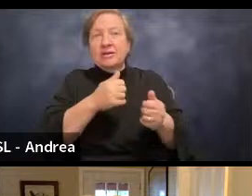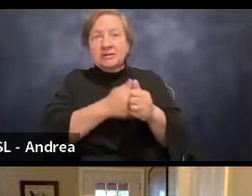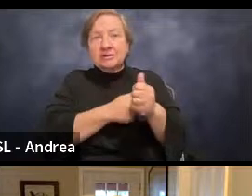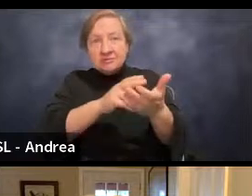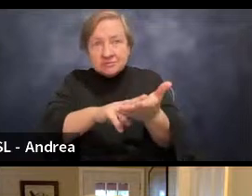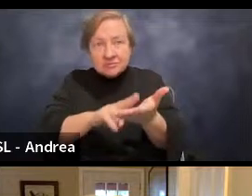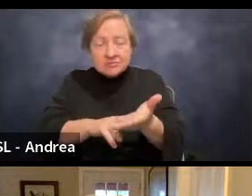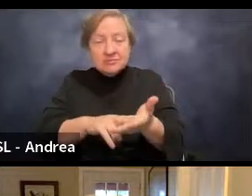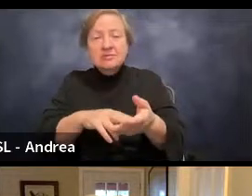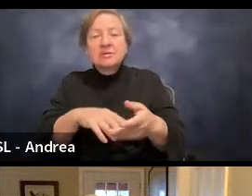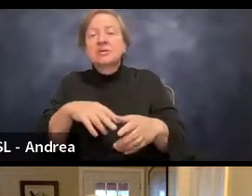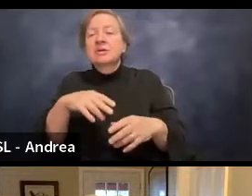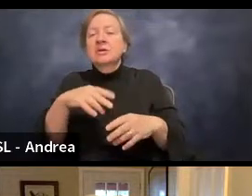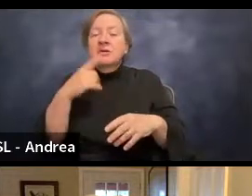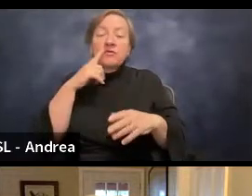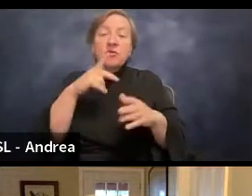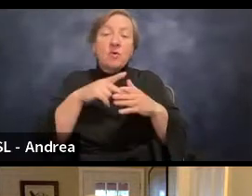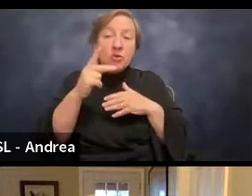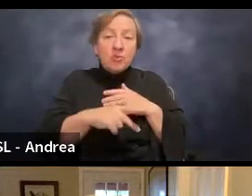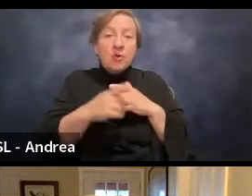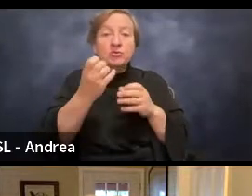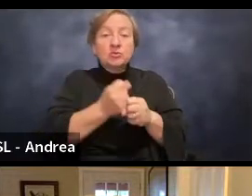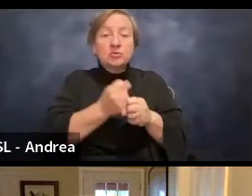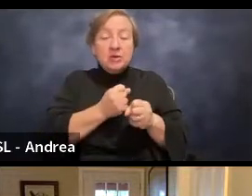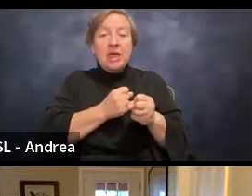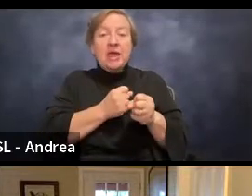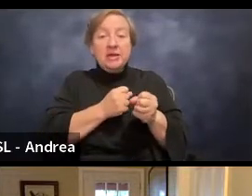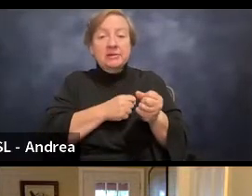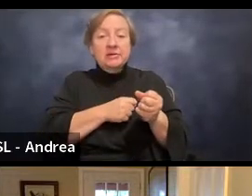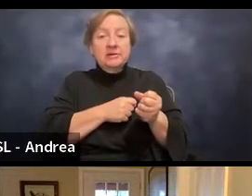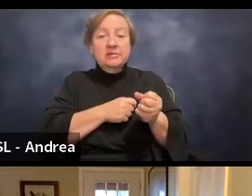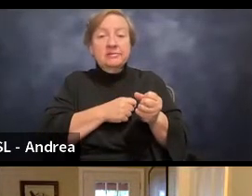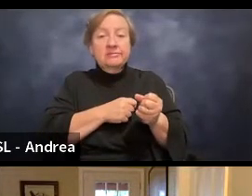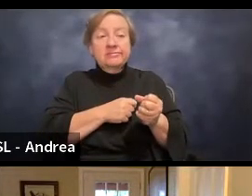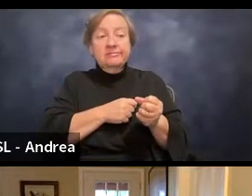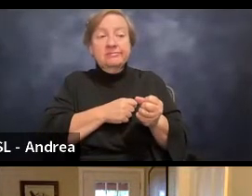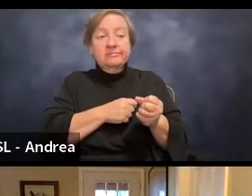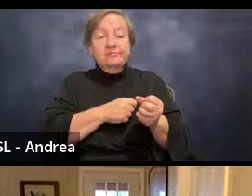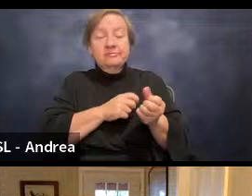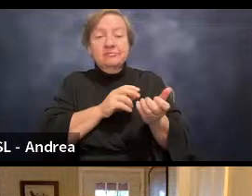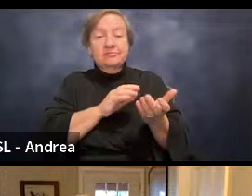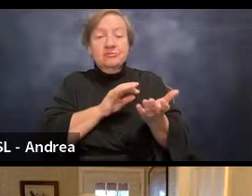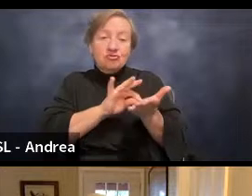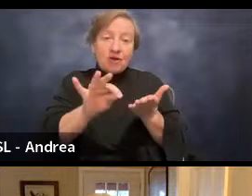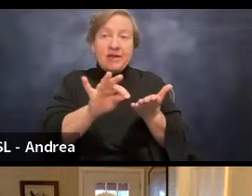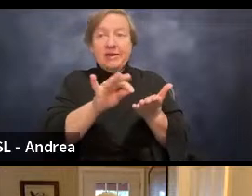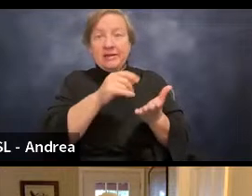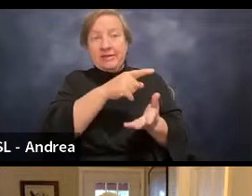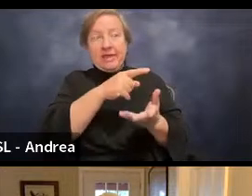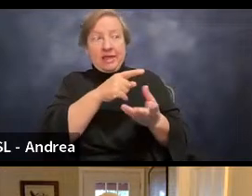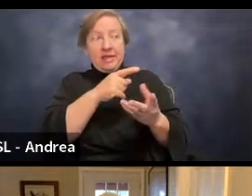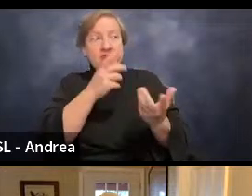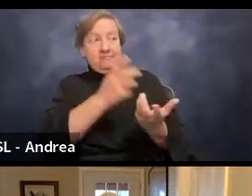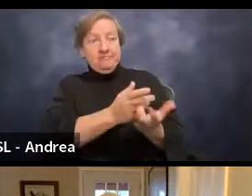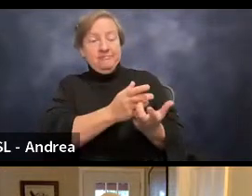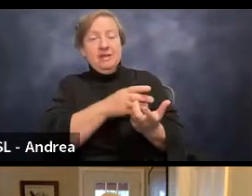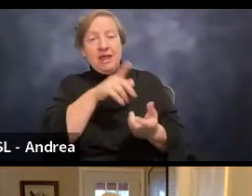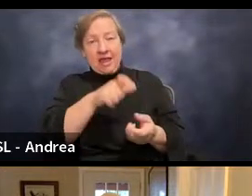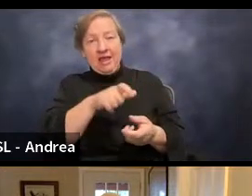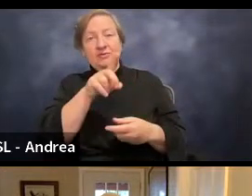the program to get credit for achieving that goal, firms must be DBE